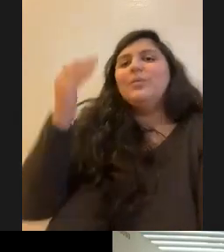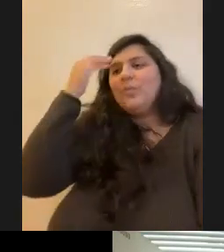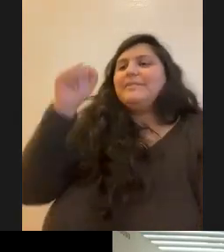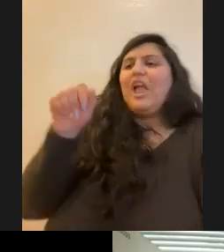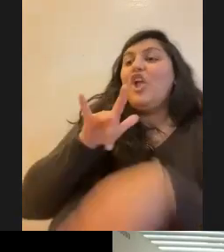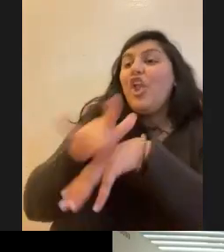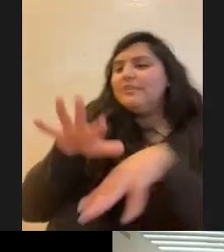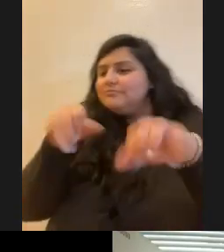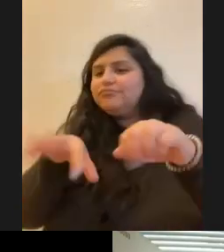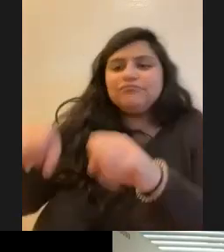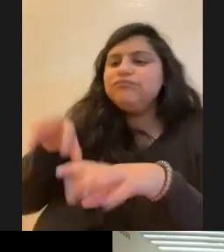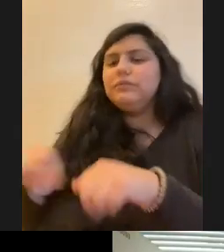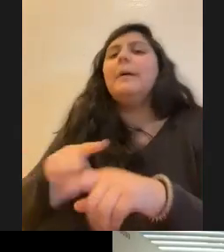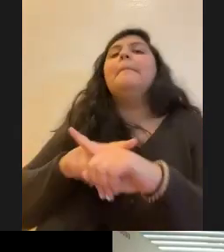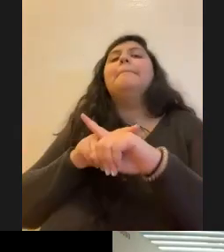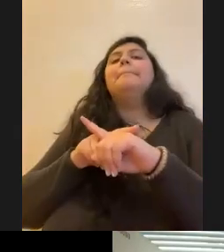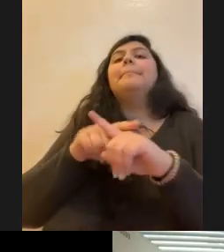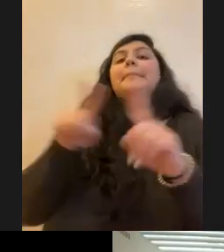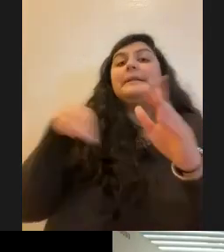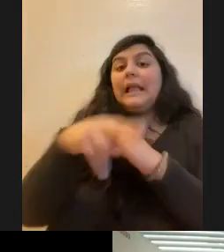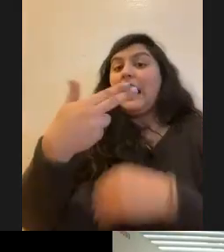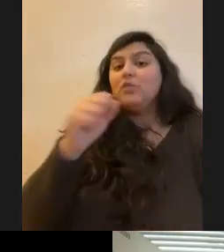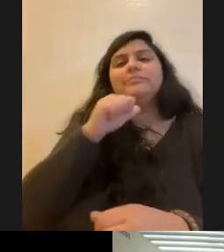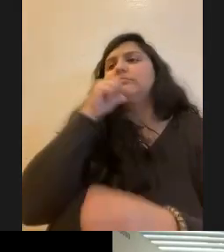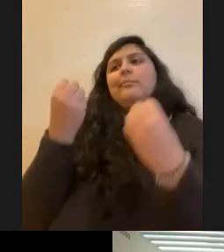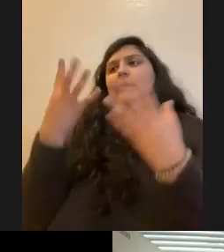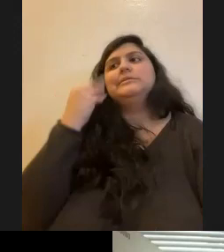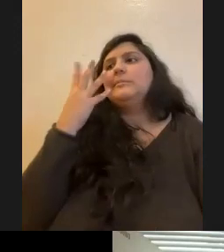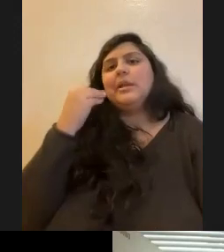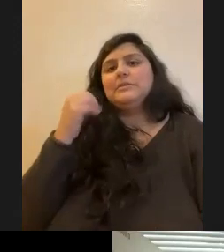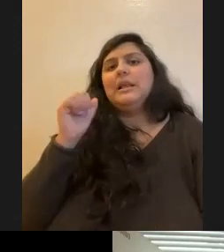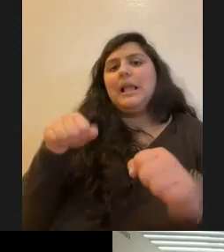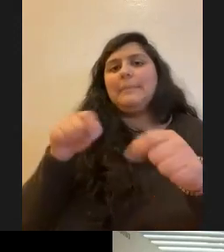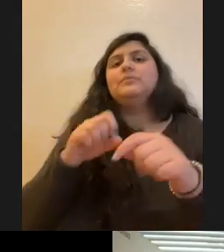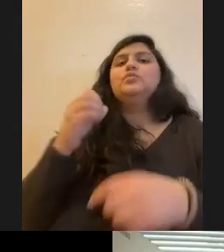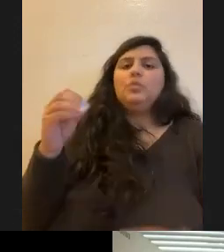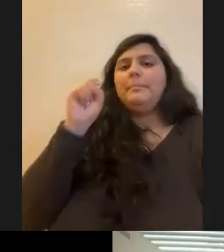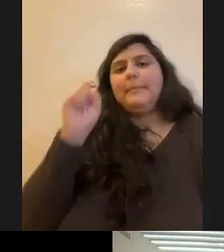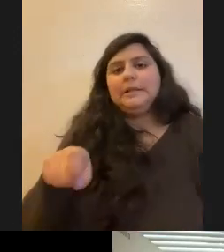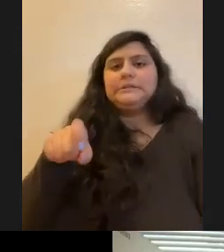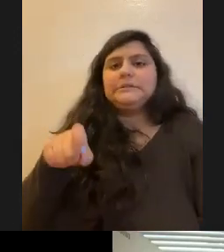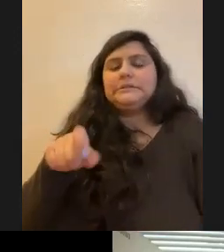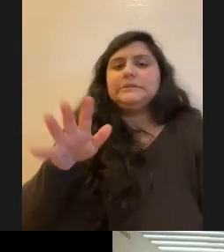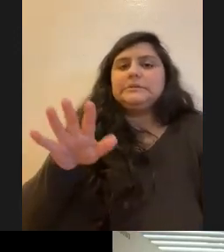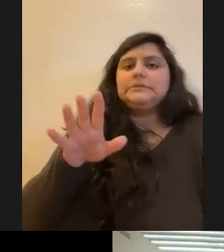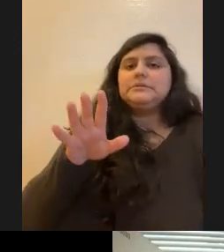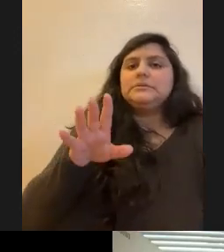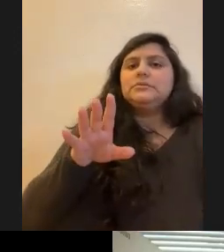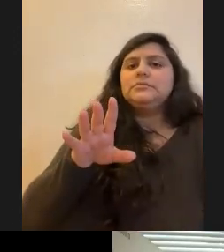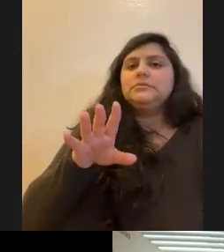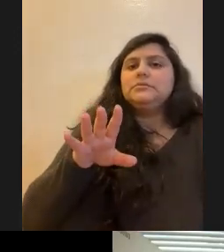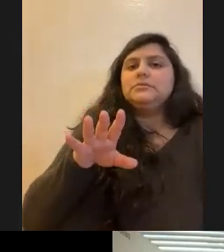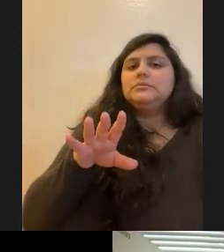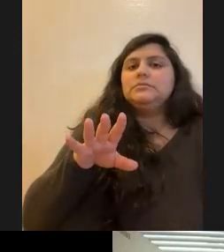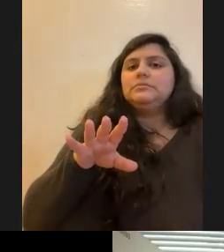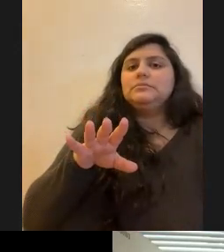early. In high school, unfortunately, there's not a lot of experiences, so you have to kind of really hone in.